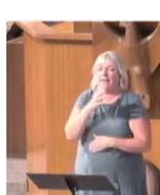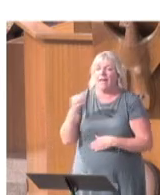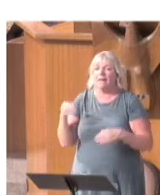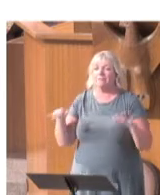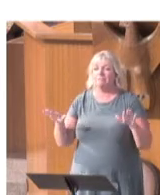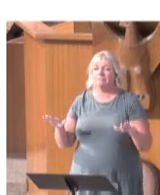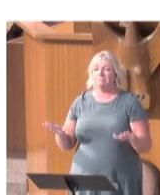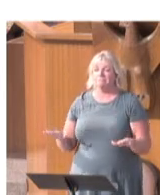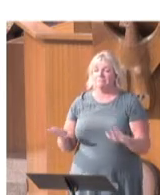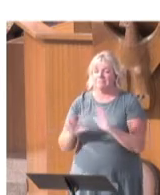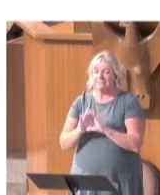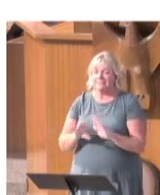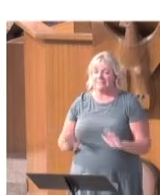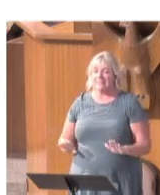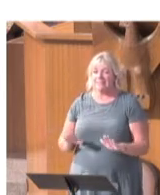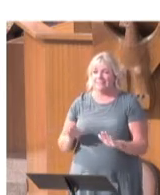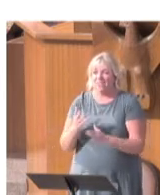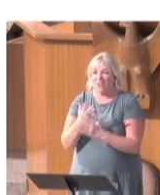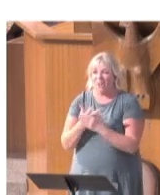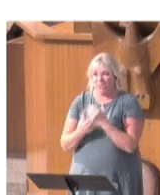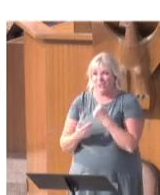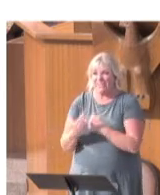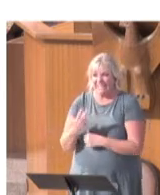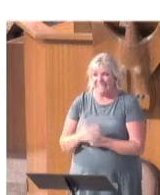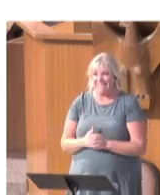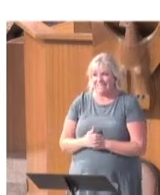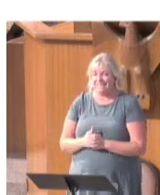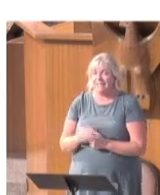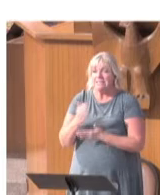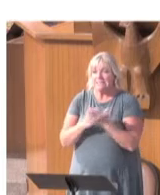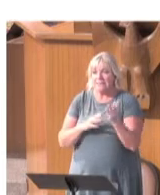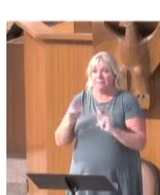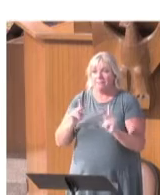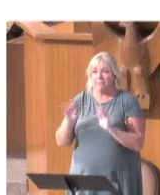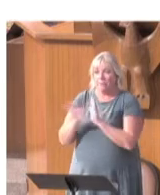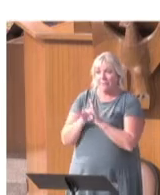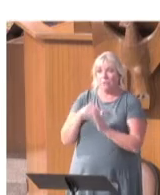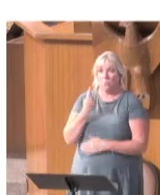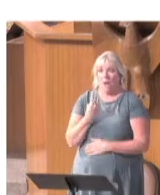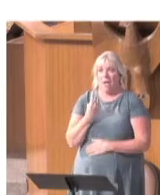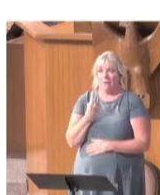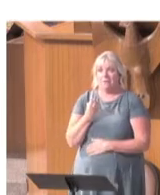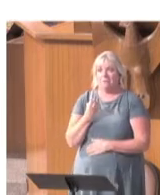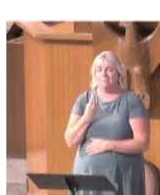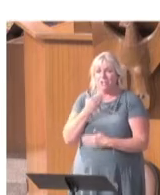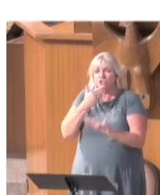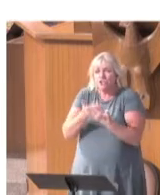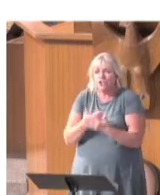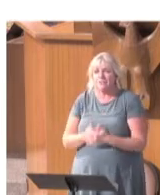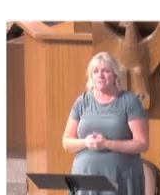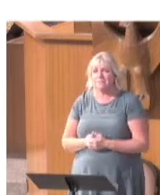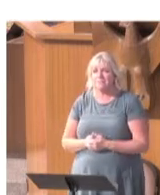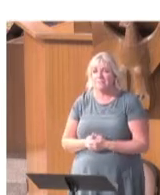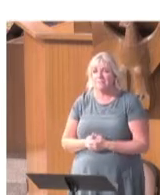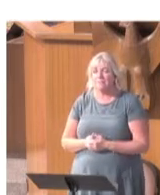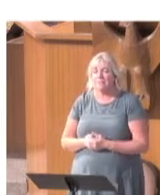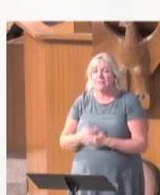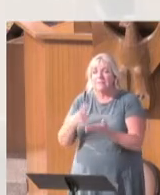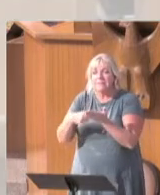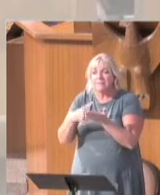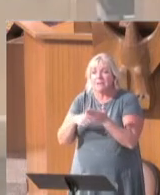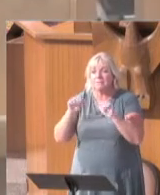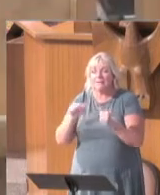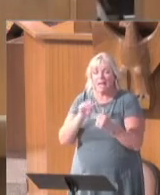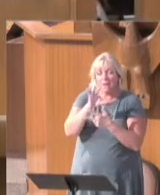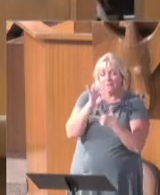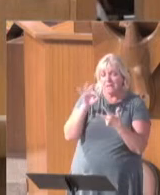still. Some of us have chosen one of those portions, and it is good. I also think we can choose different portions